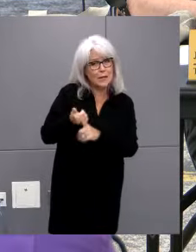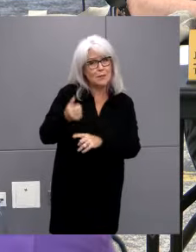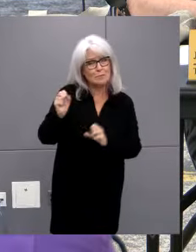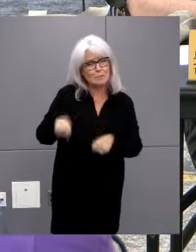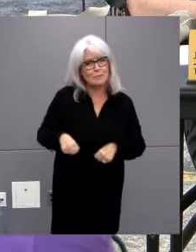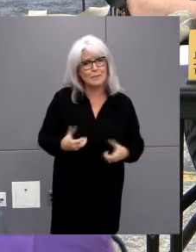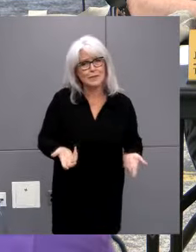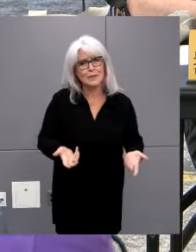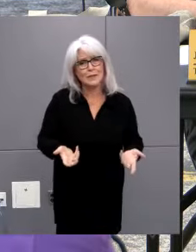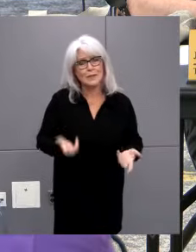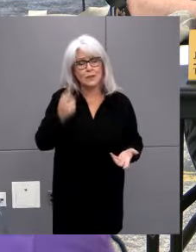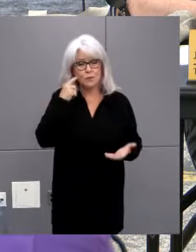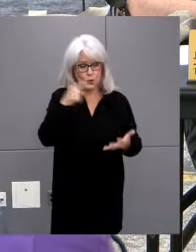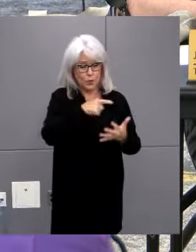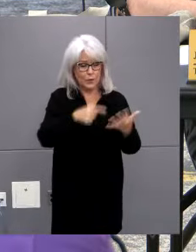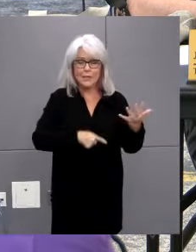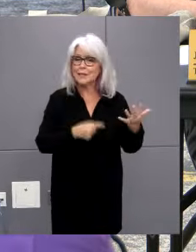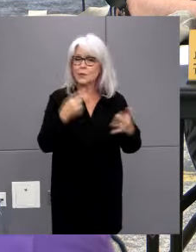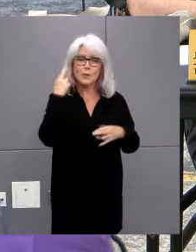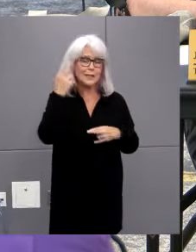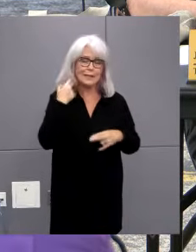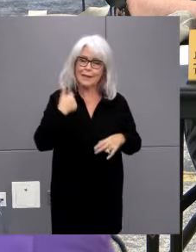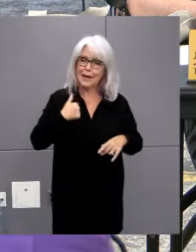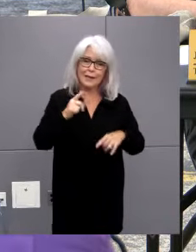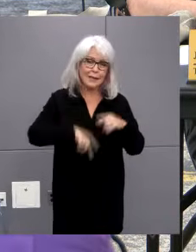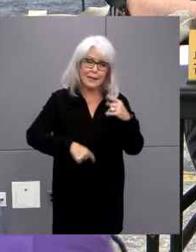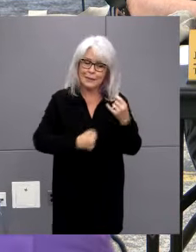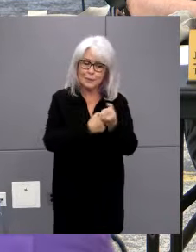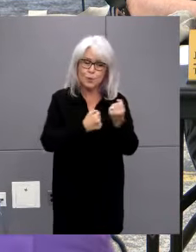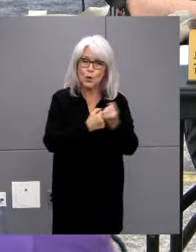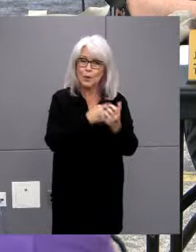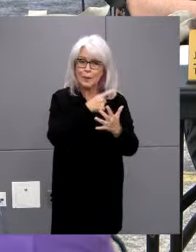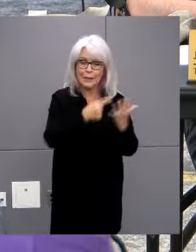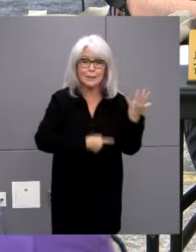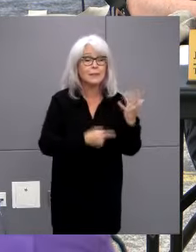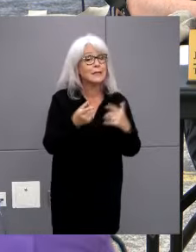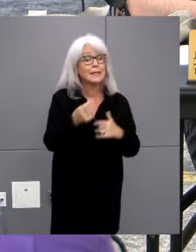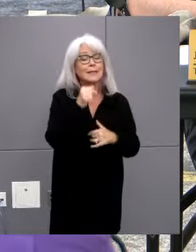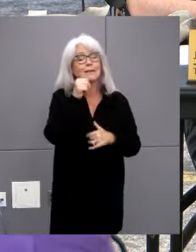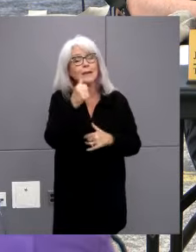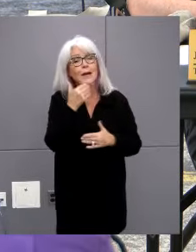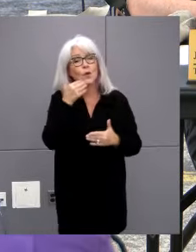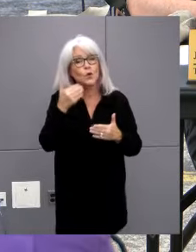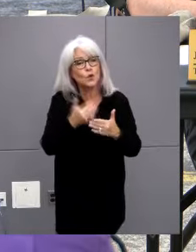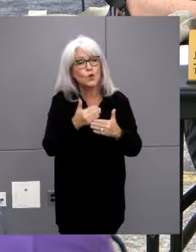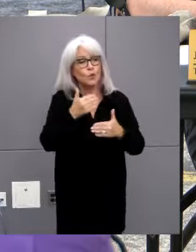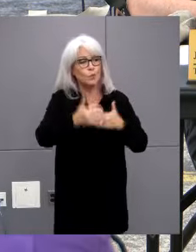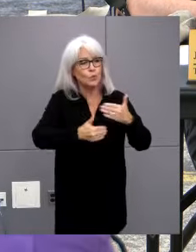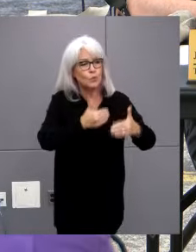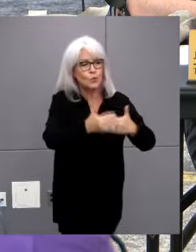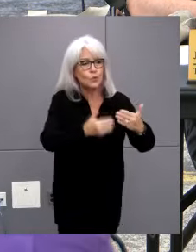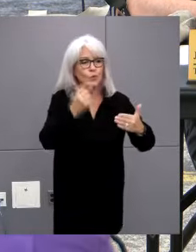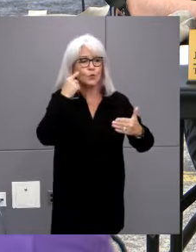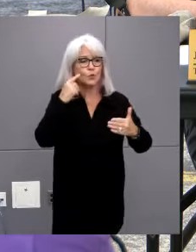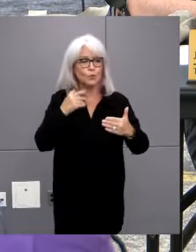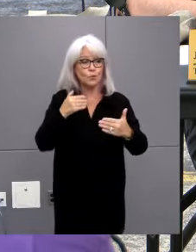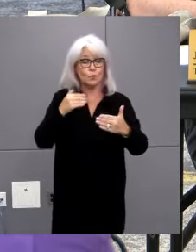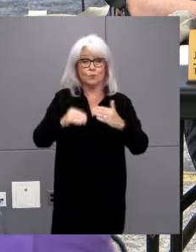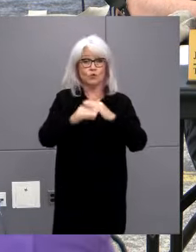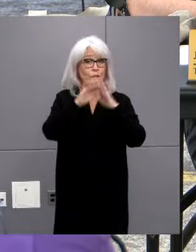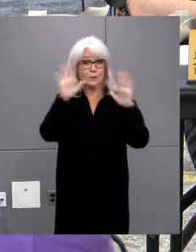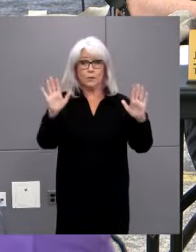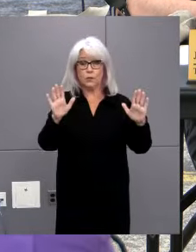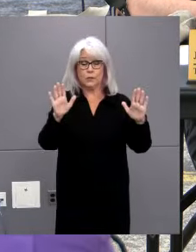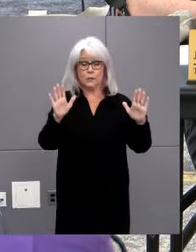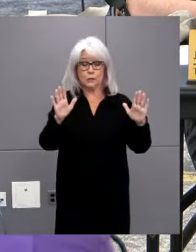So for these reasons, I cannot support this. This is not a good step towards transparency. It